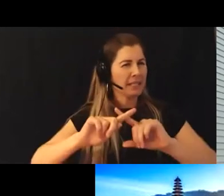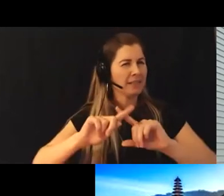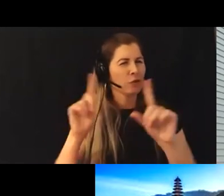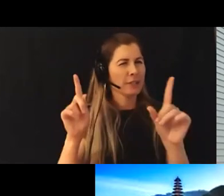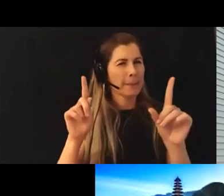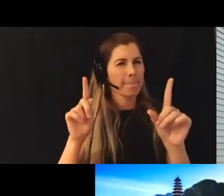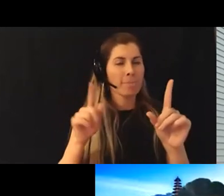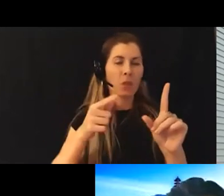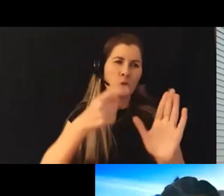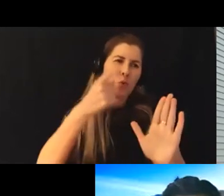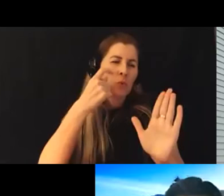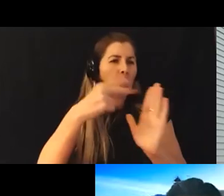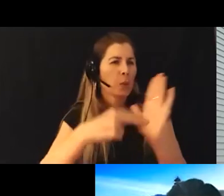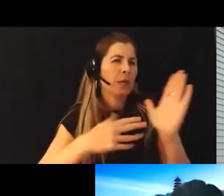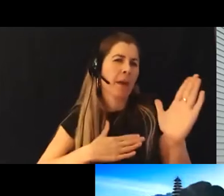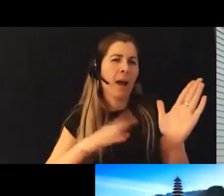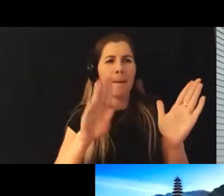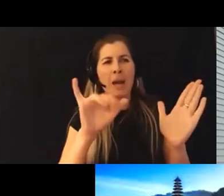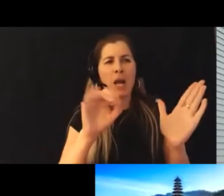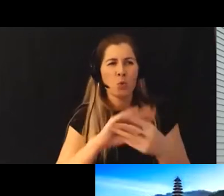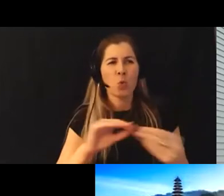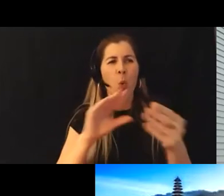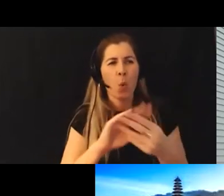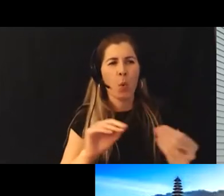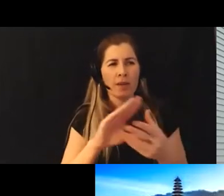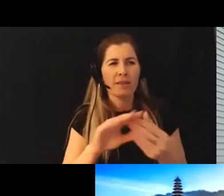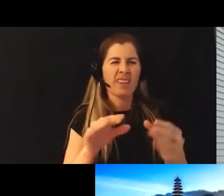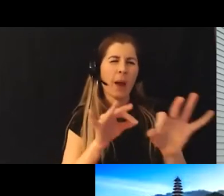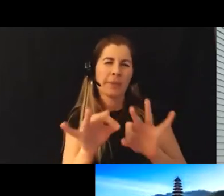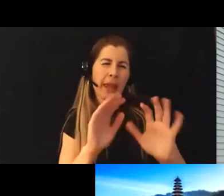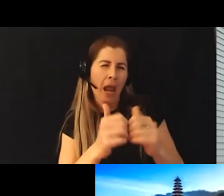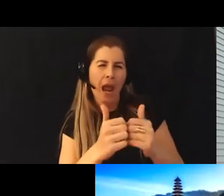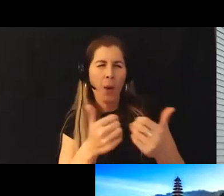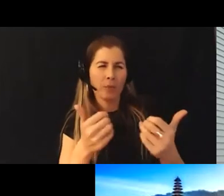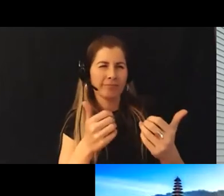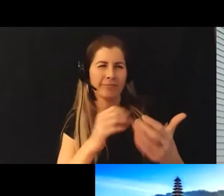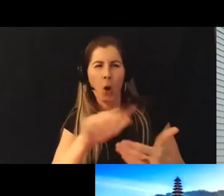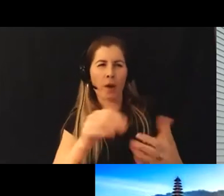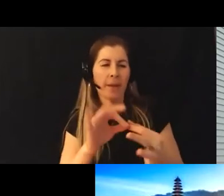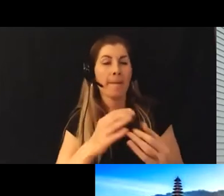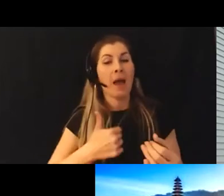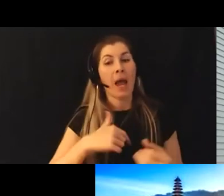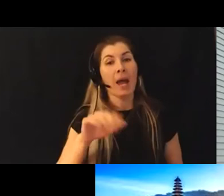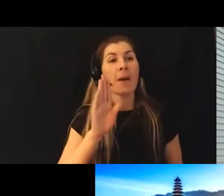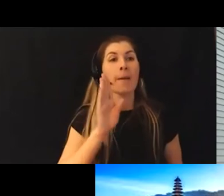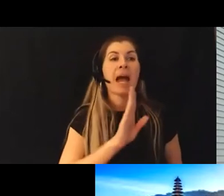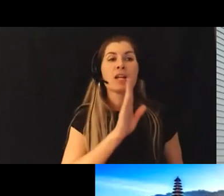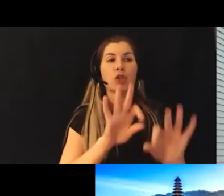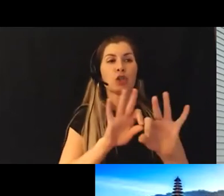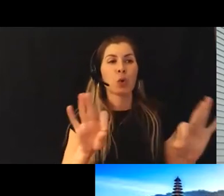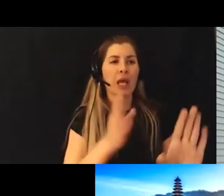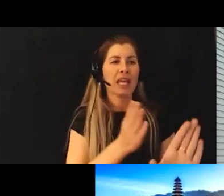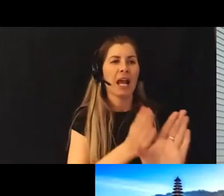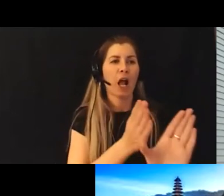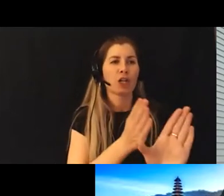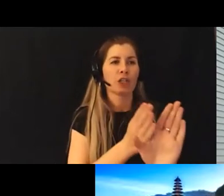You'll read this in my bio, and what I'll do is help you see how it all kind of fits together. But so I have a bachelor's degree in psychology. I actually thought